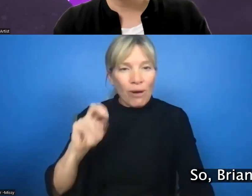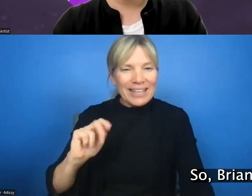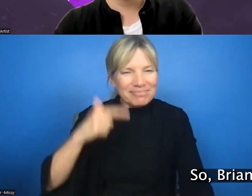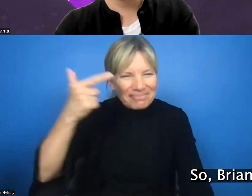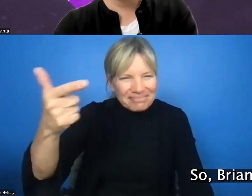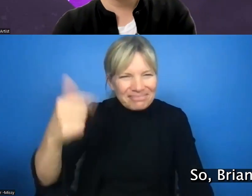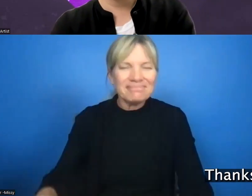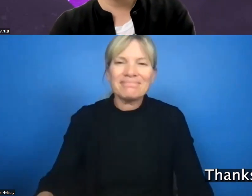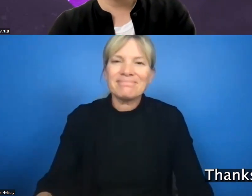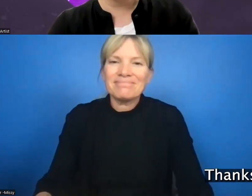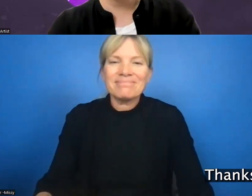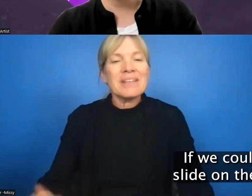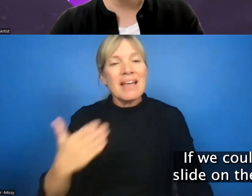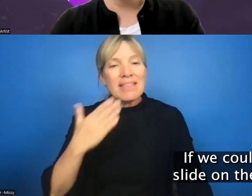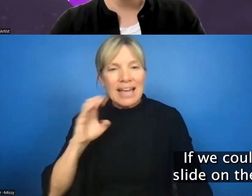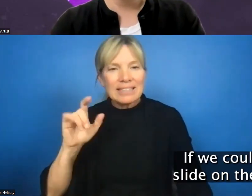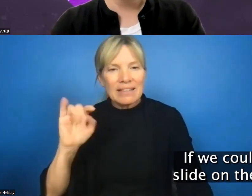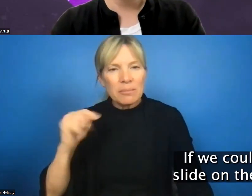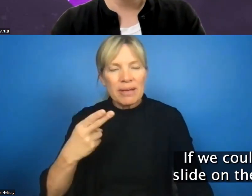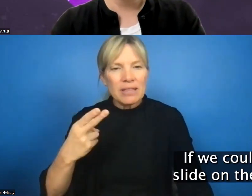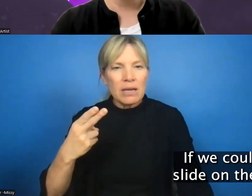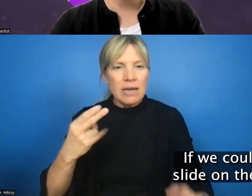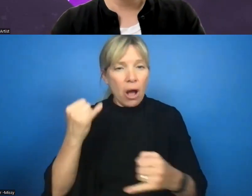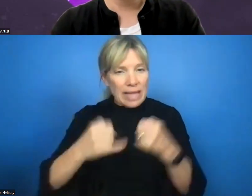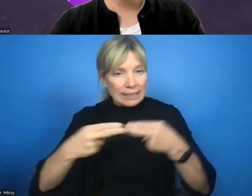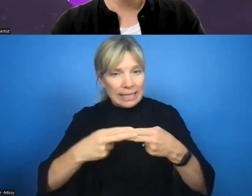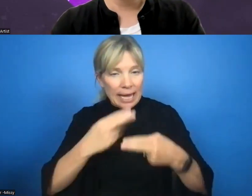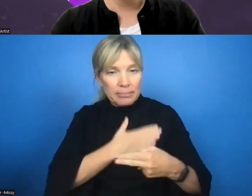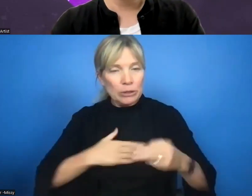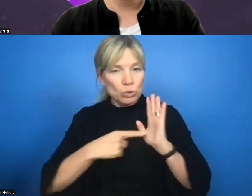you. Thanks, Elizabeth. If we could have the last slide on the screen, please.